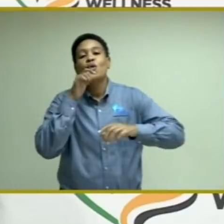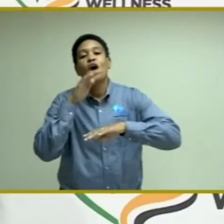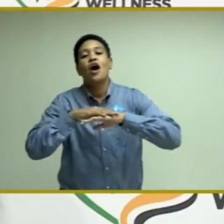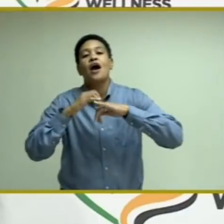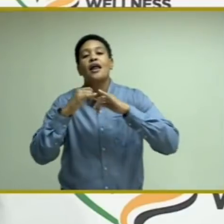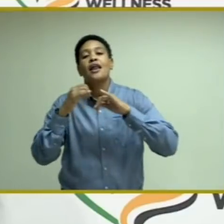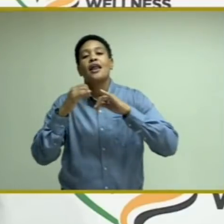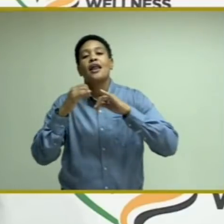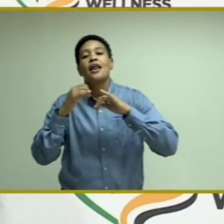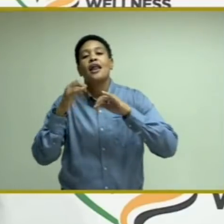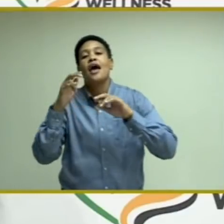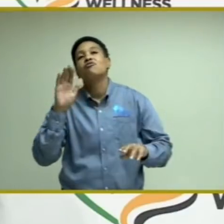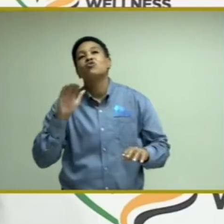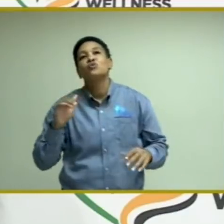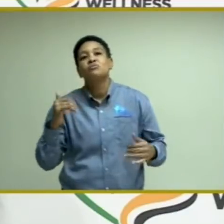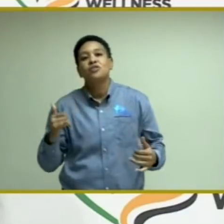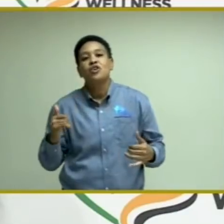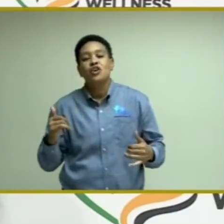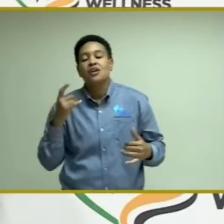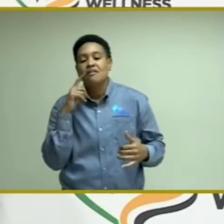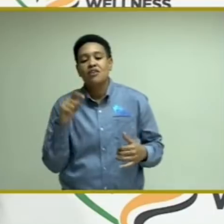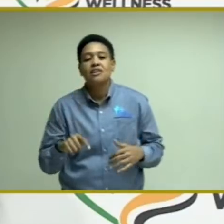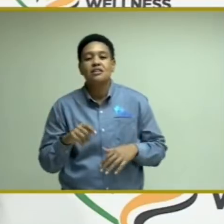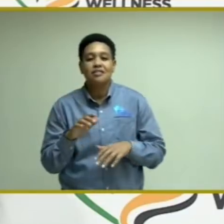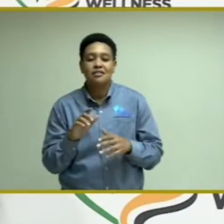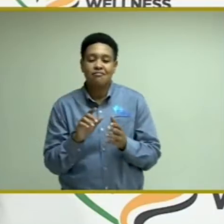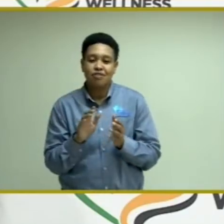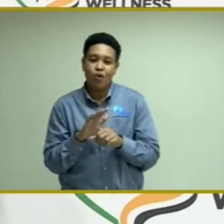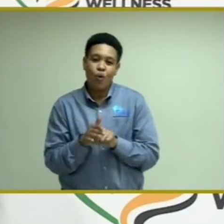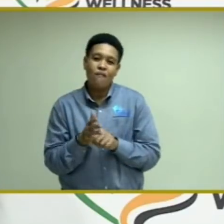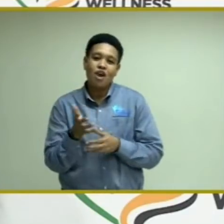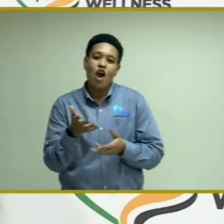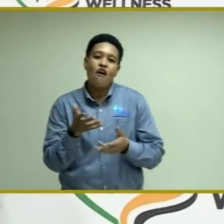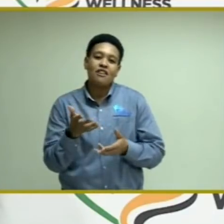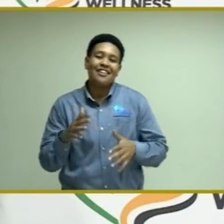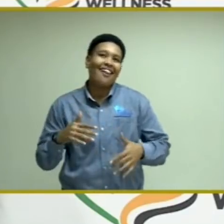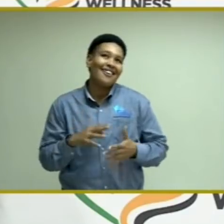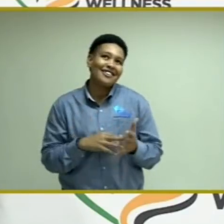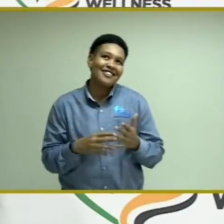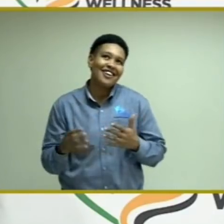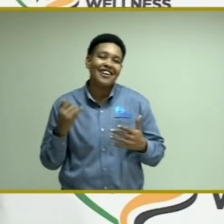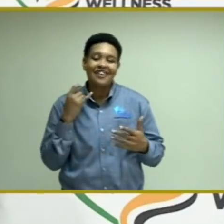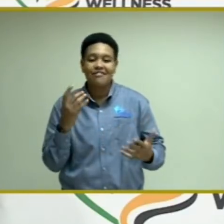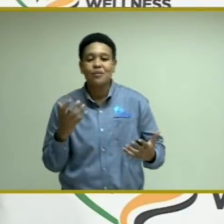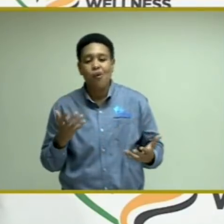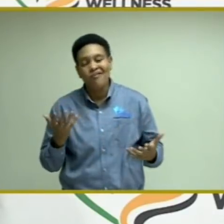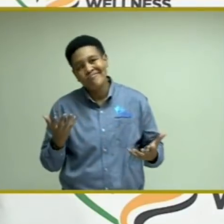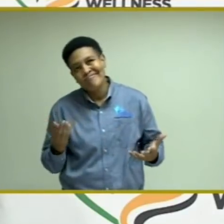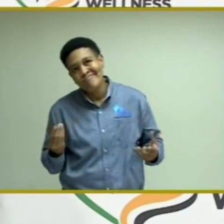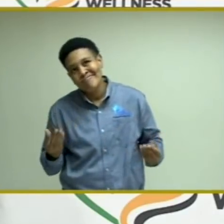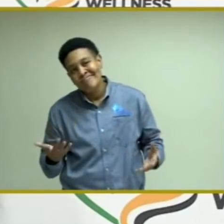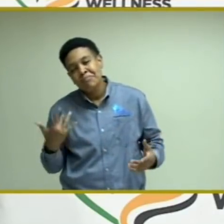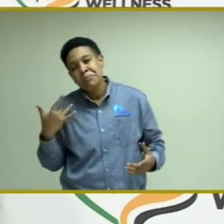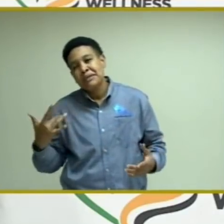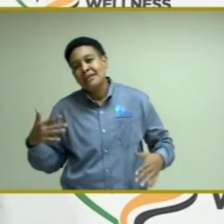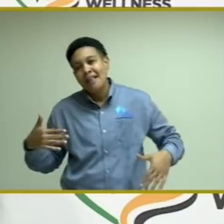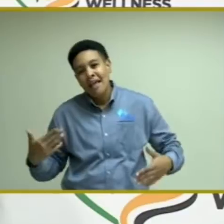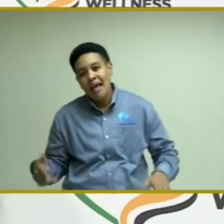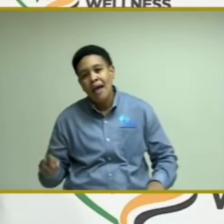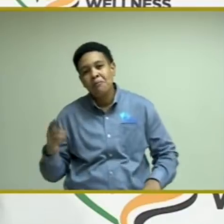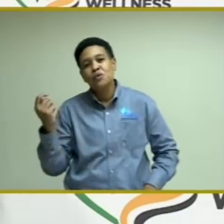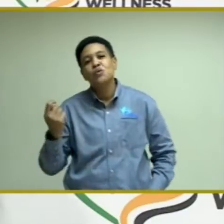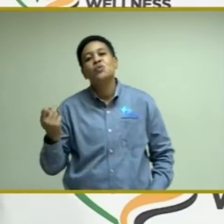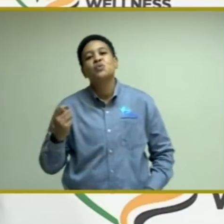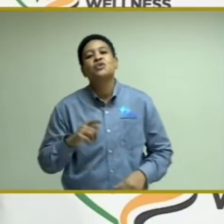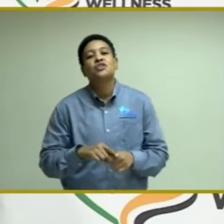online in this instance for this unscheduled, if you will, unusual press brief